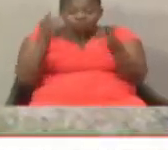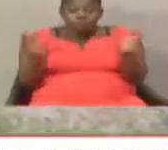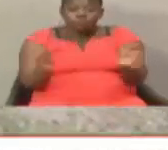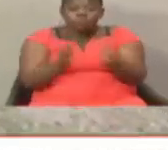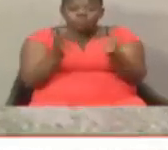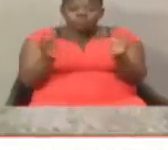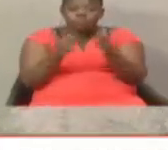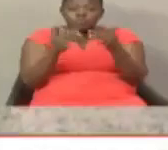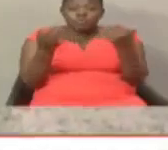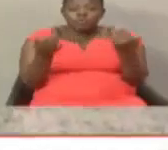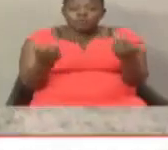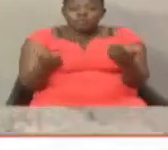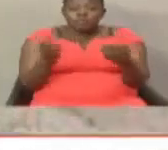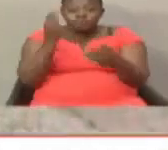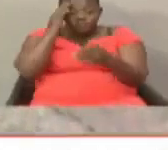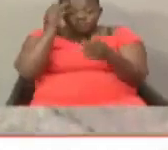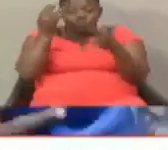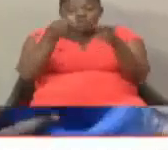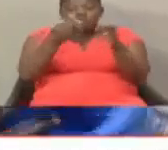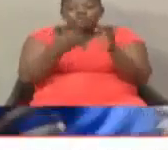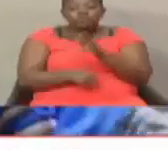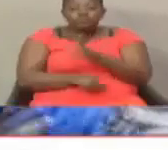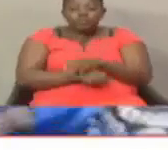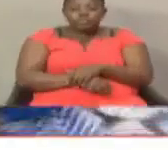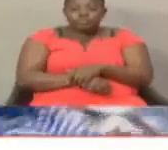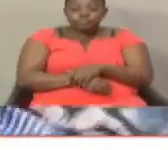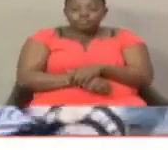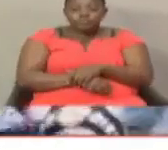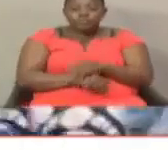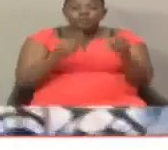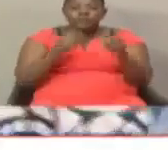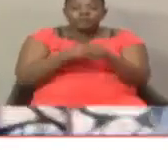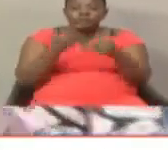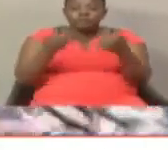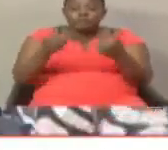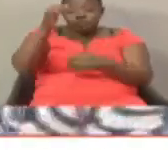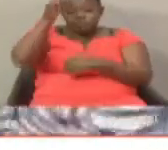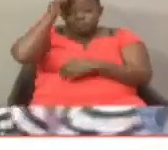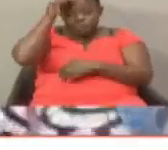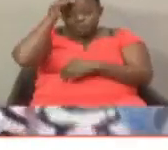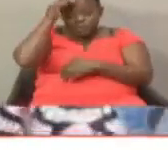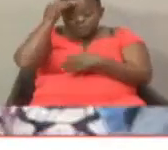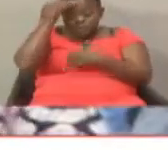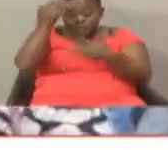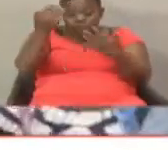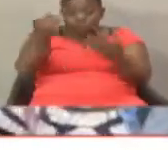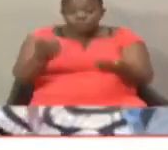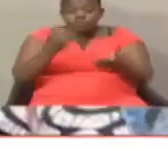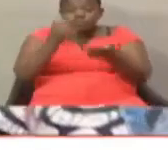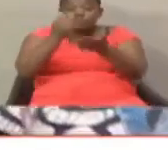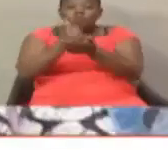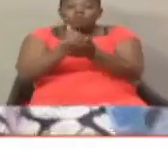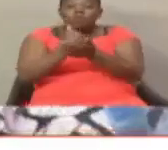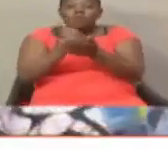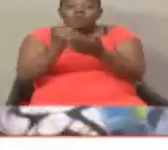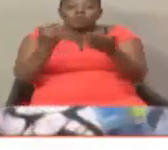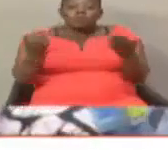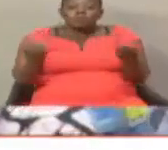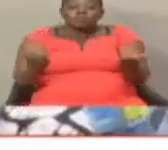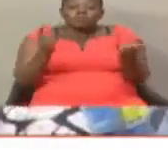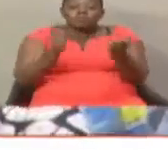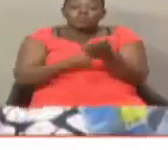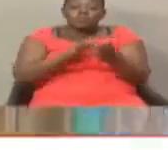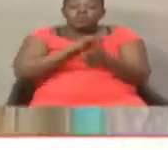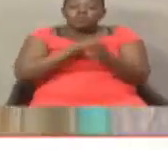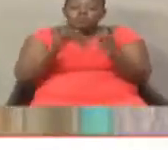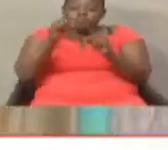n'abazaamaanyi oba okumanya ekiddako. Saawa zino marini poliisi yeyandibadde eri awo okuyambako okugyayo abantu baffe mu